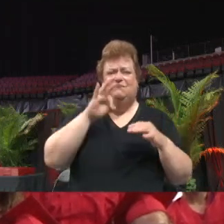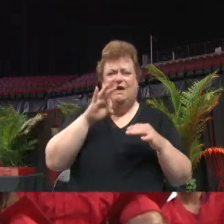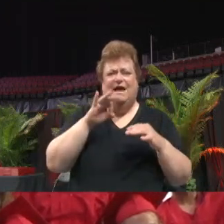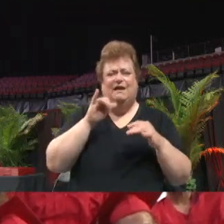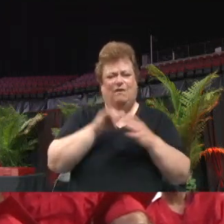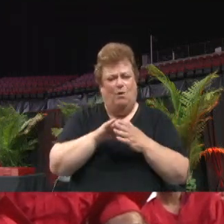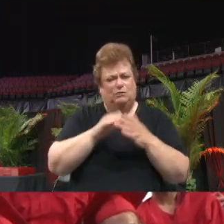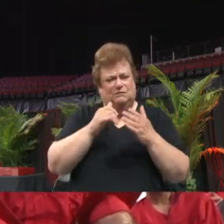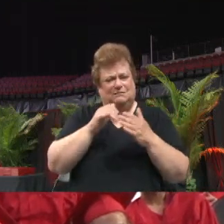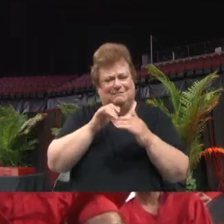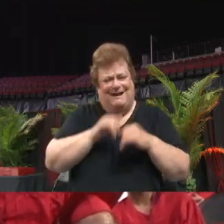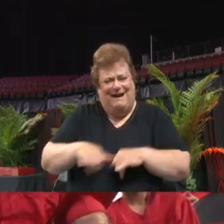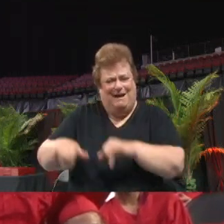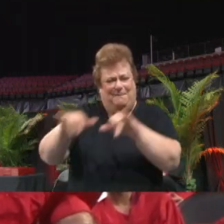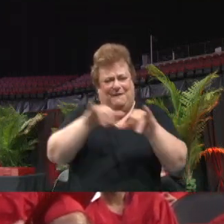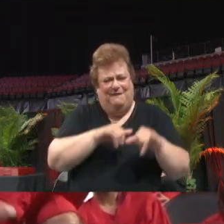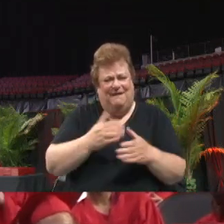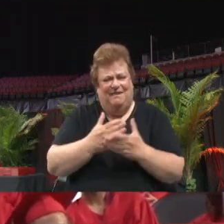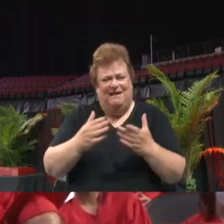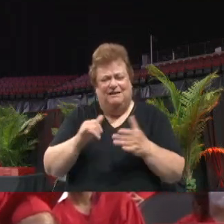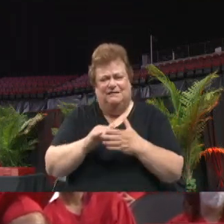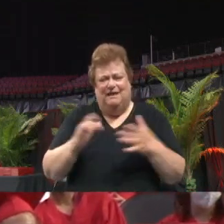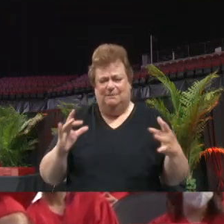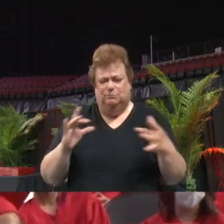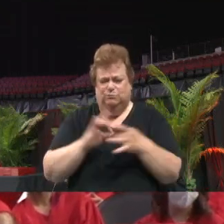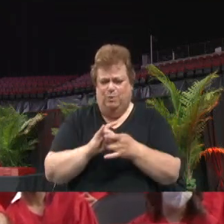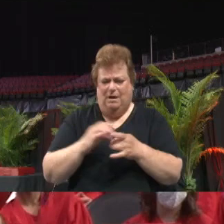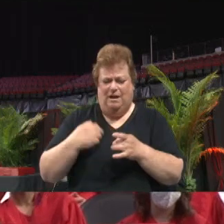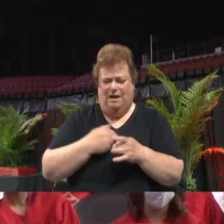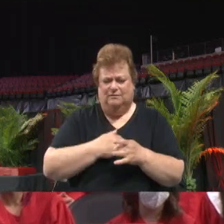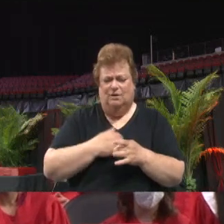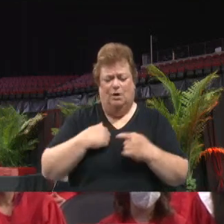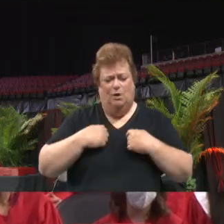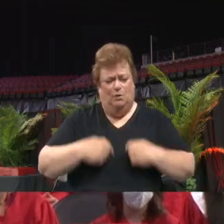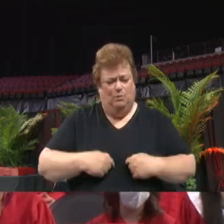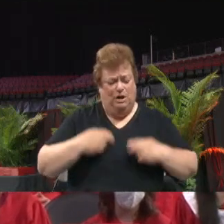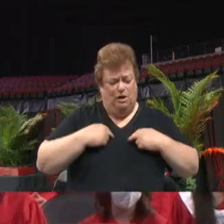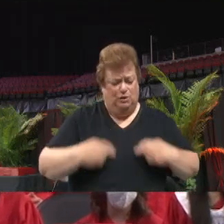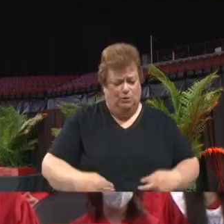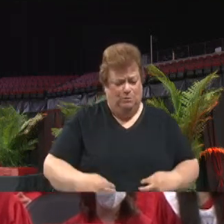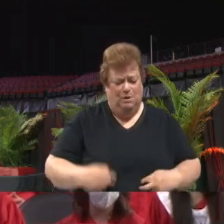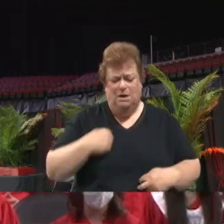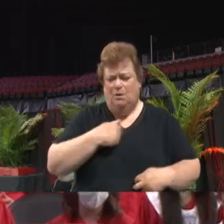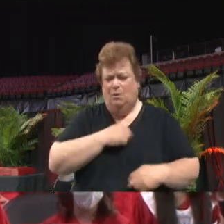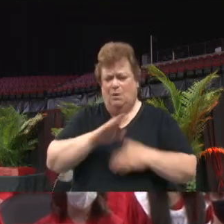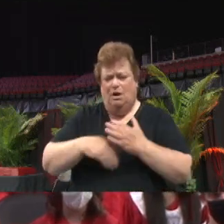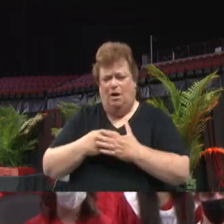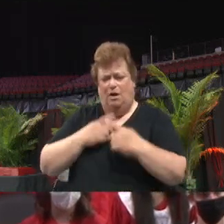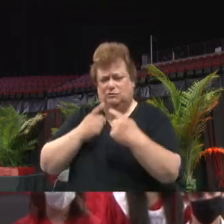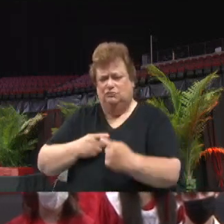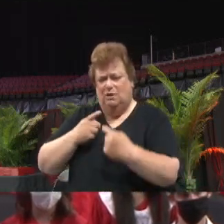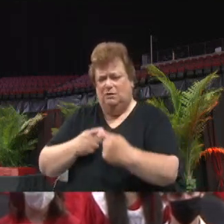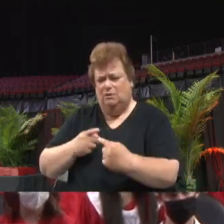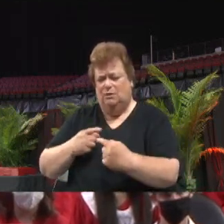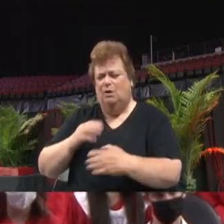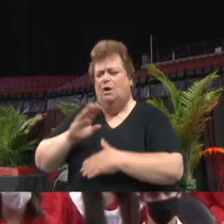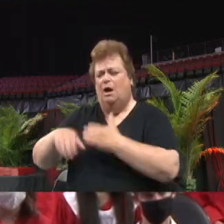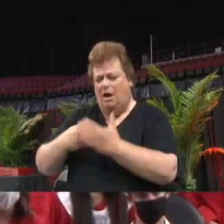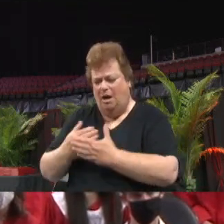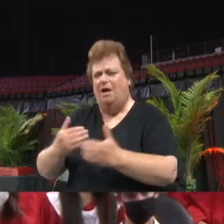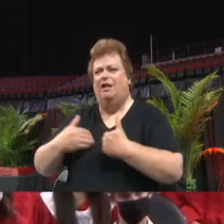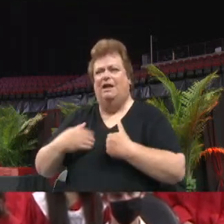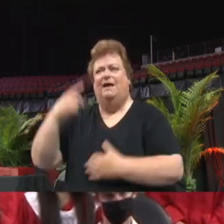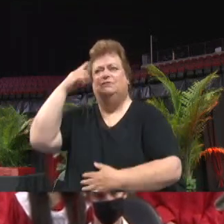us together. That we are human, that we all have struggles, that we all have dreams.